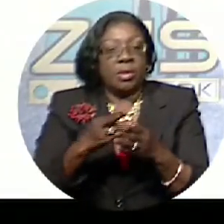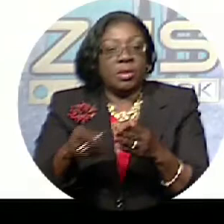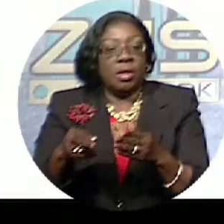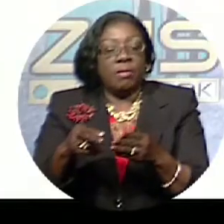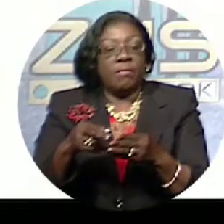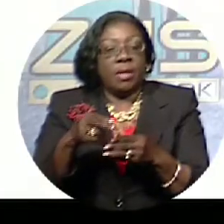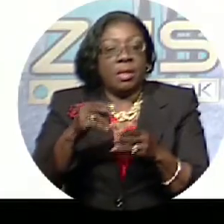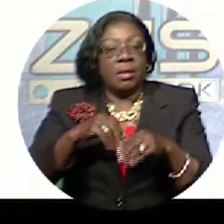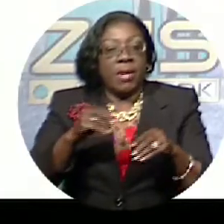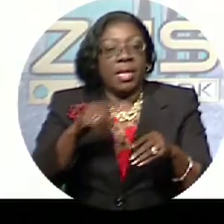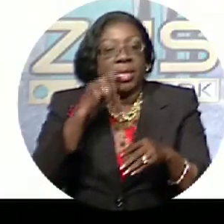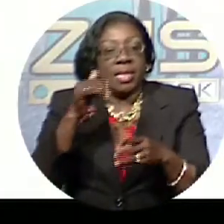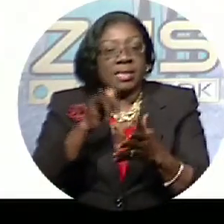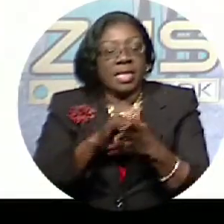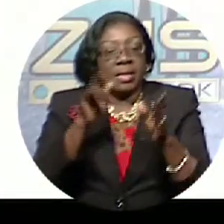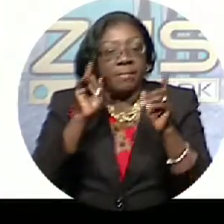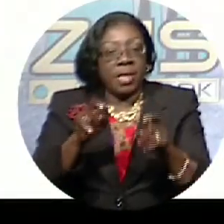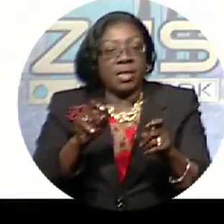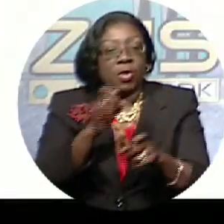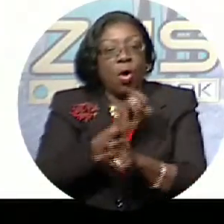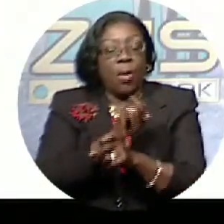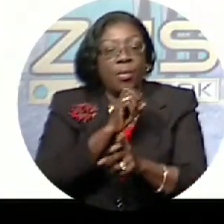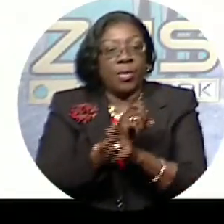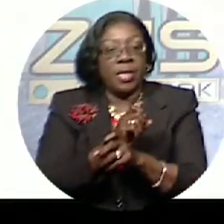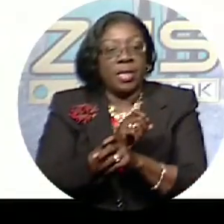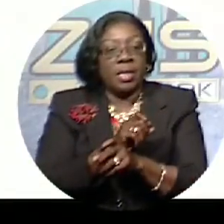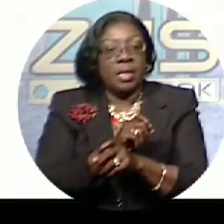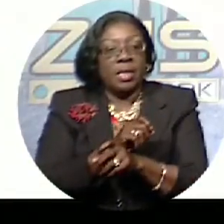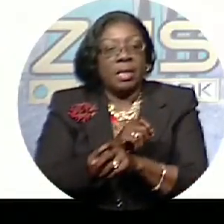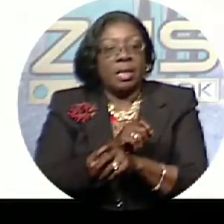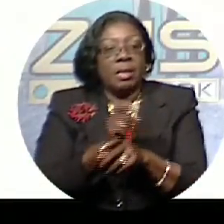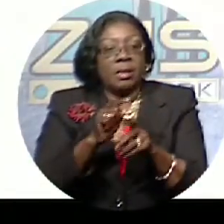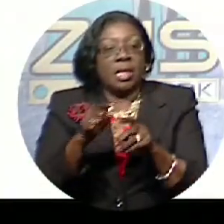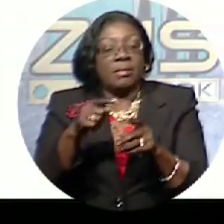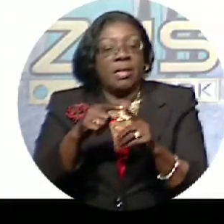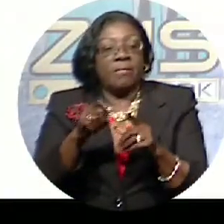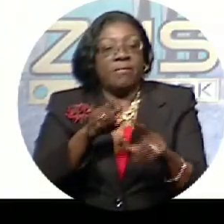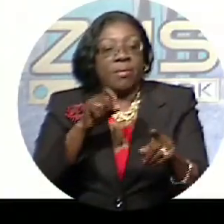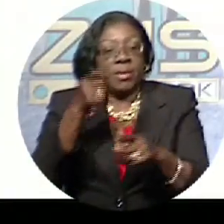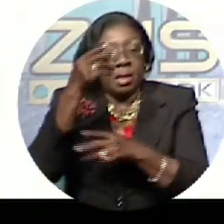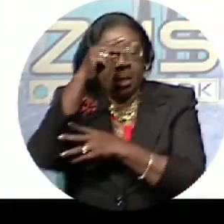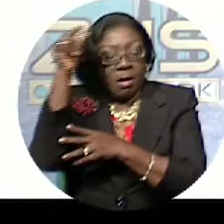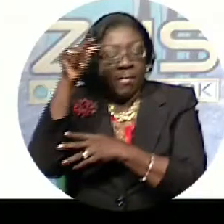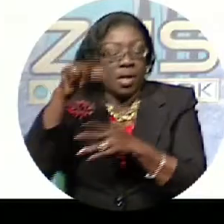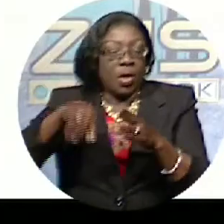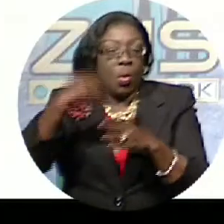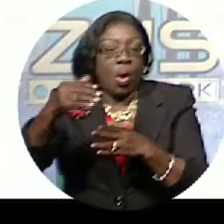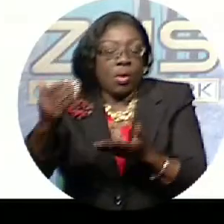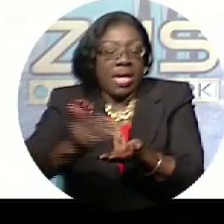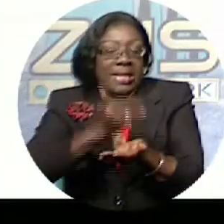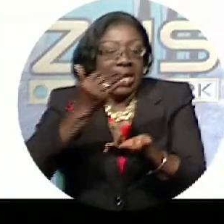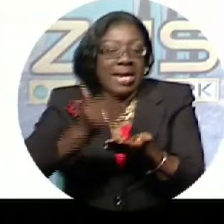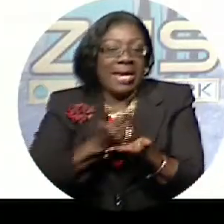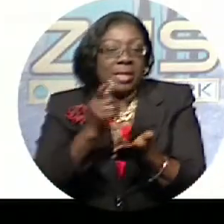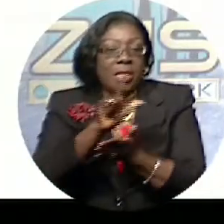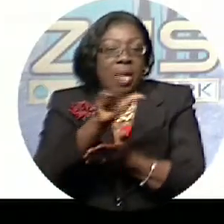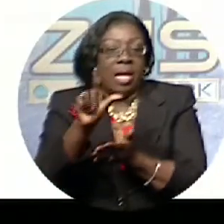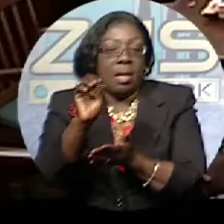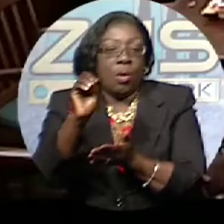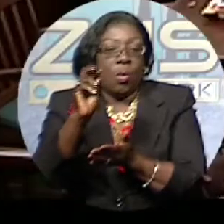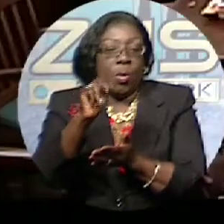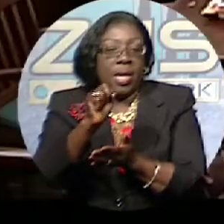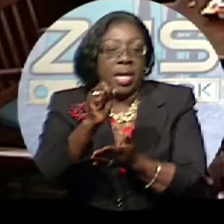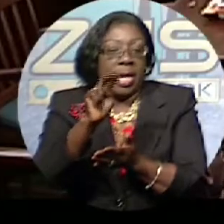the mandate is that it must operate at arm's length from the government and go out and collect the loans that it has